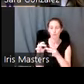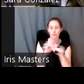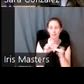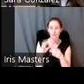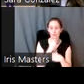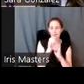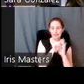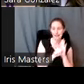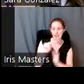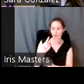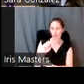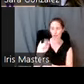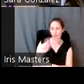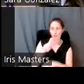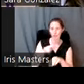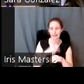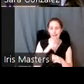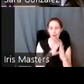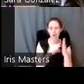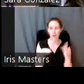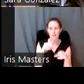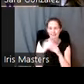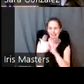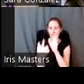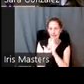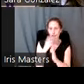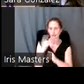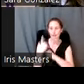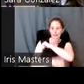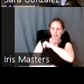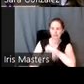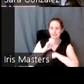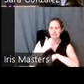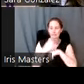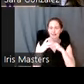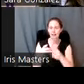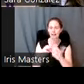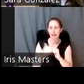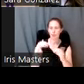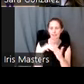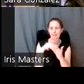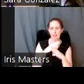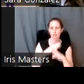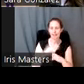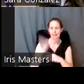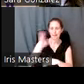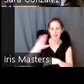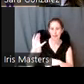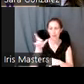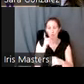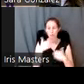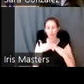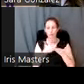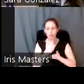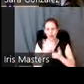between the state and tribal nations are replicated within the legal and disciplinary frameworks that guide how we study and protect the past